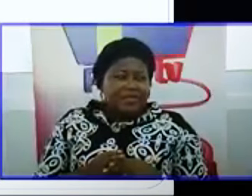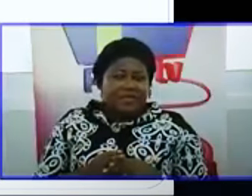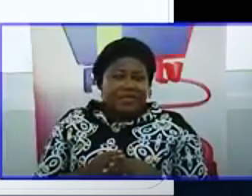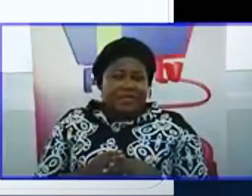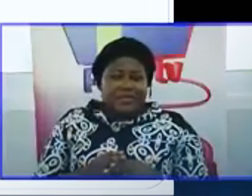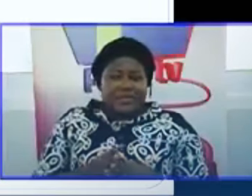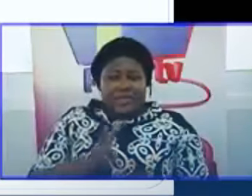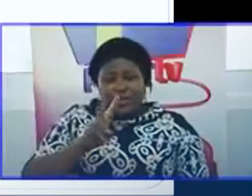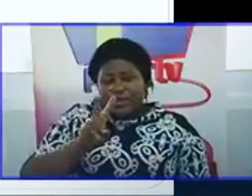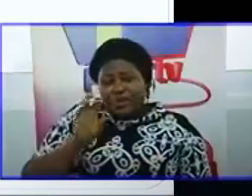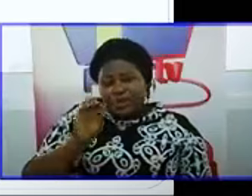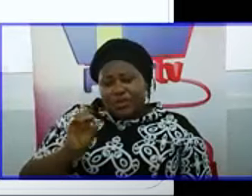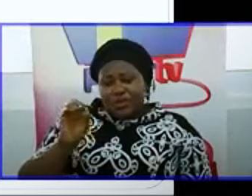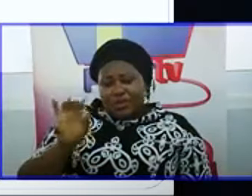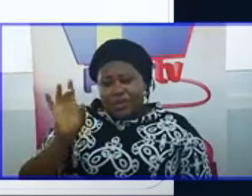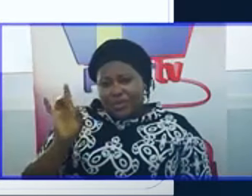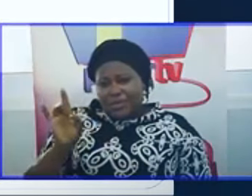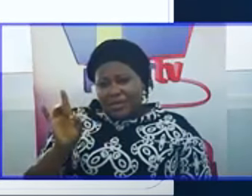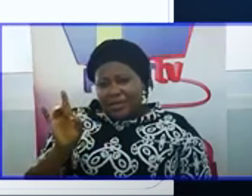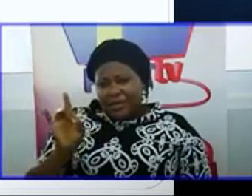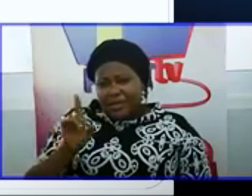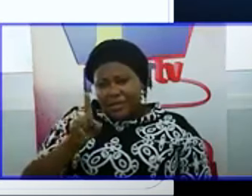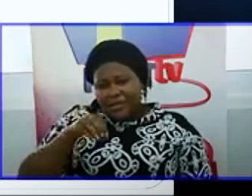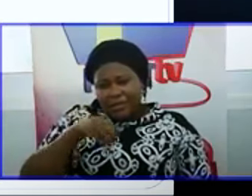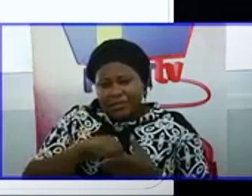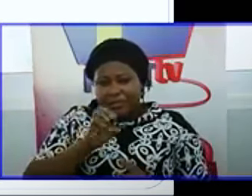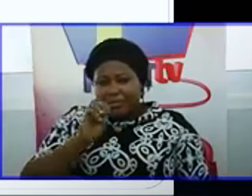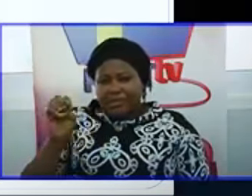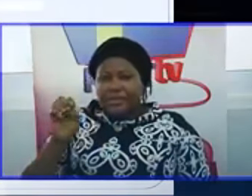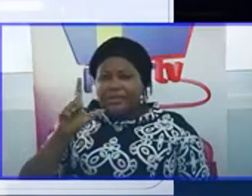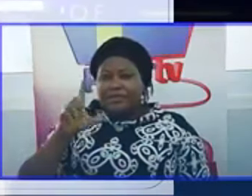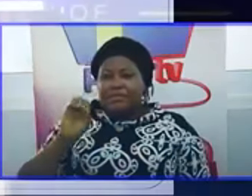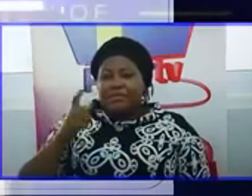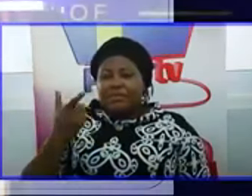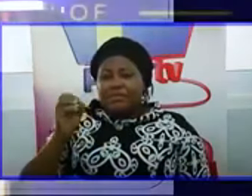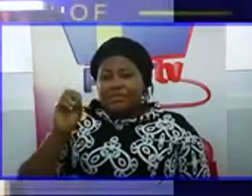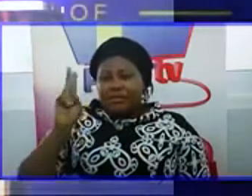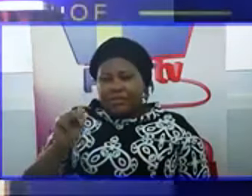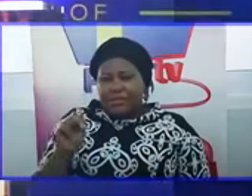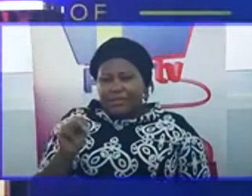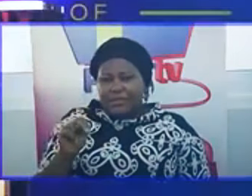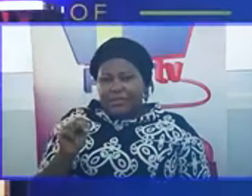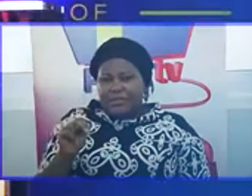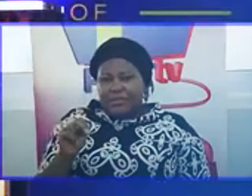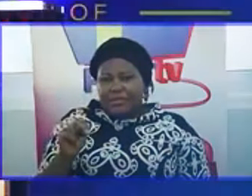In 2008, I was in East Legon when